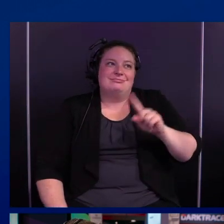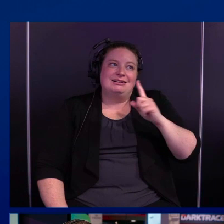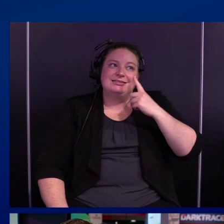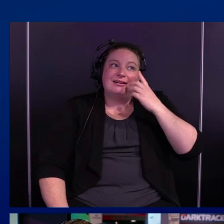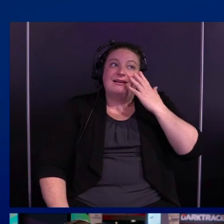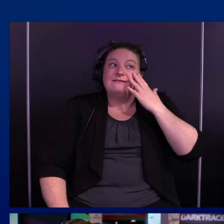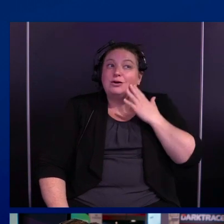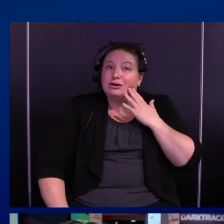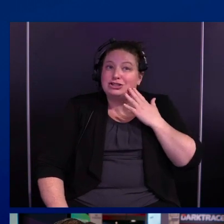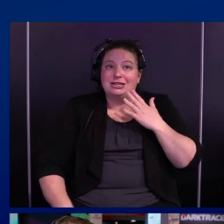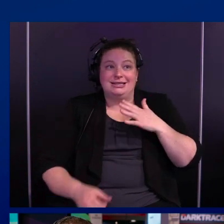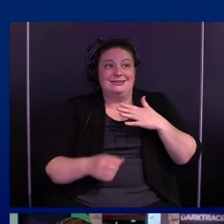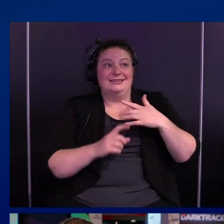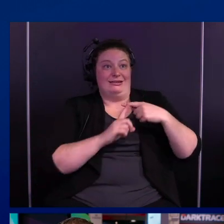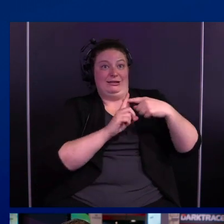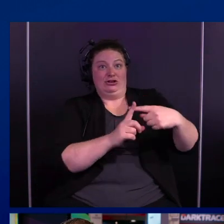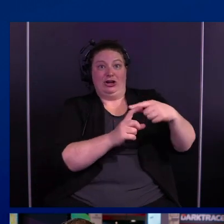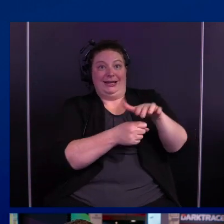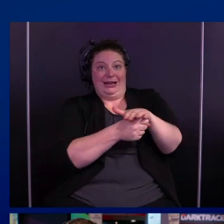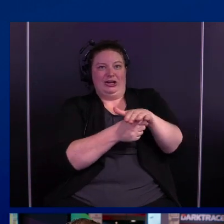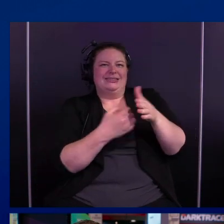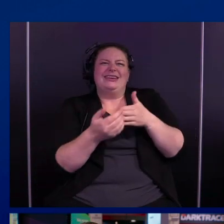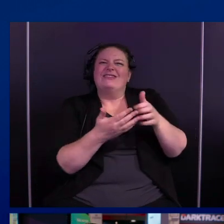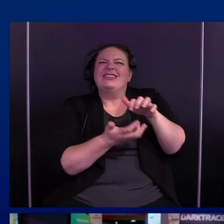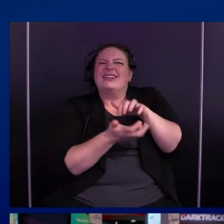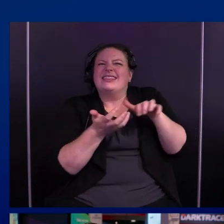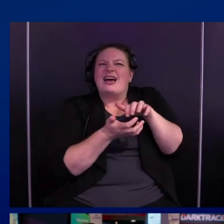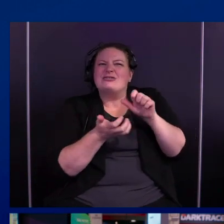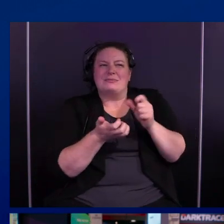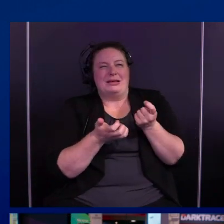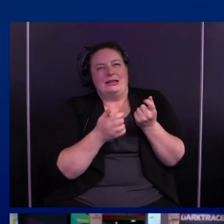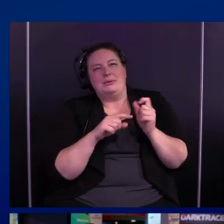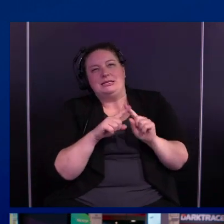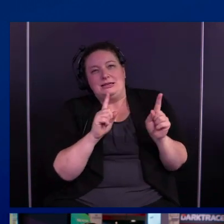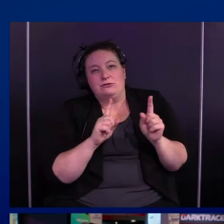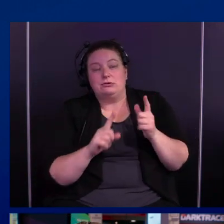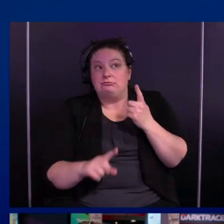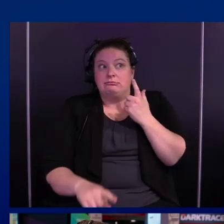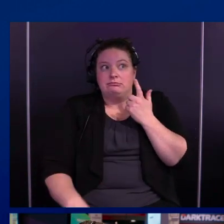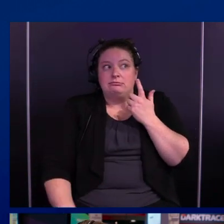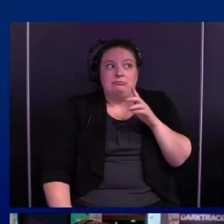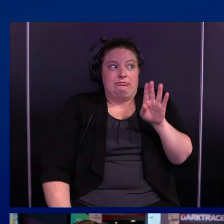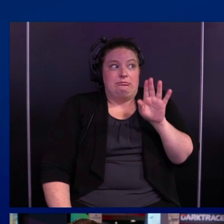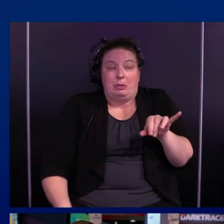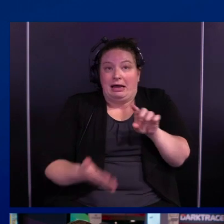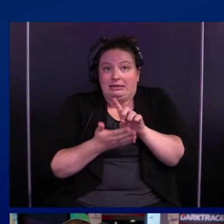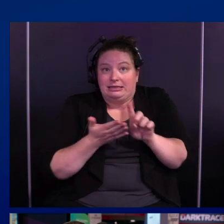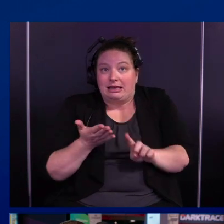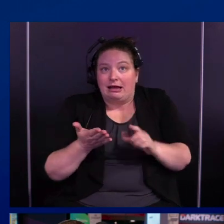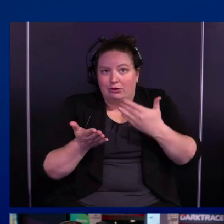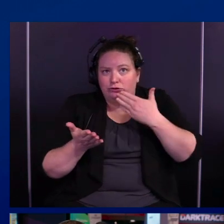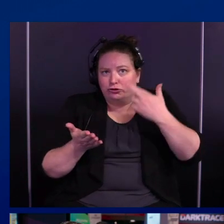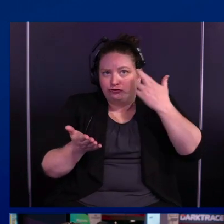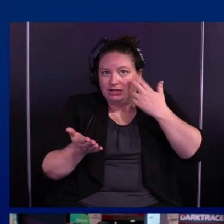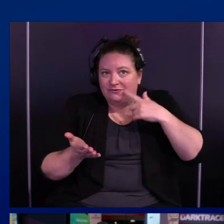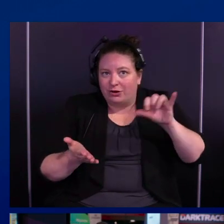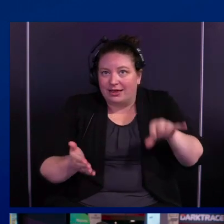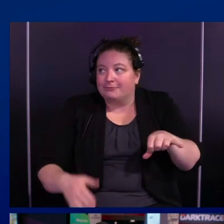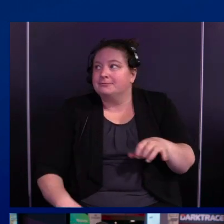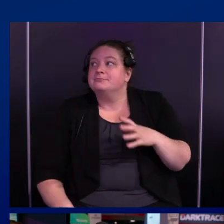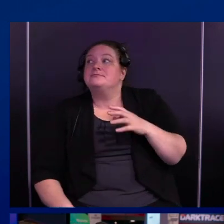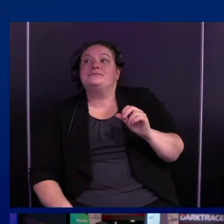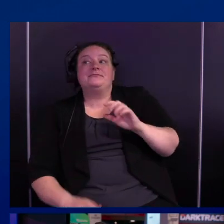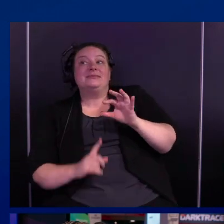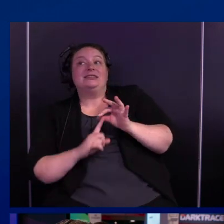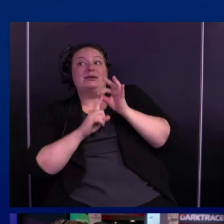the target areas, even in the cloud, can be slightly different by design, and sometimes there's good reasons for that. But awesome. Yeah, and especially for drills,